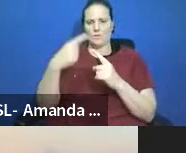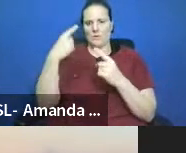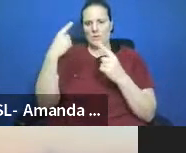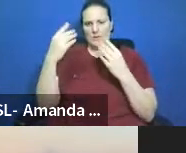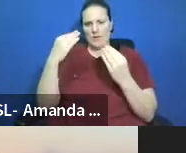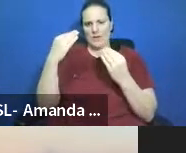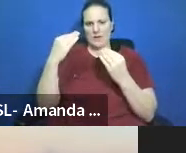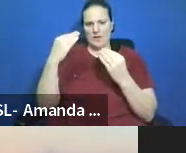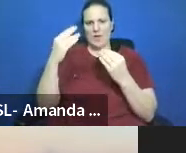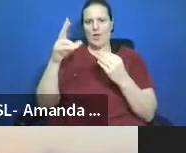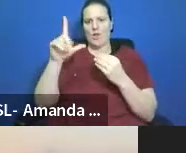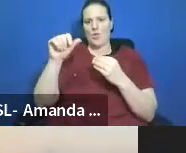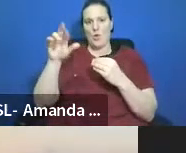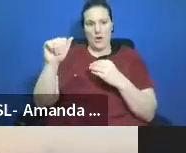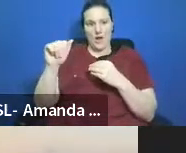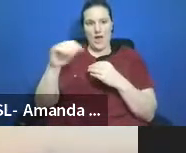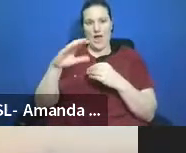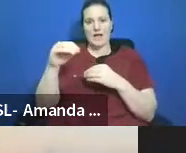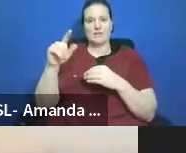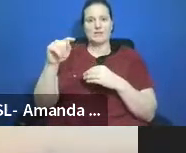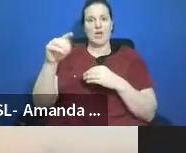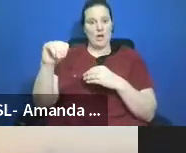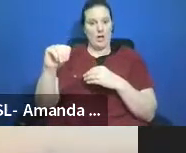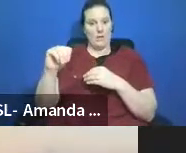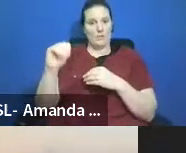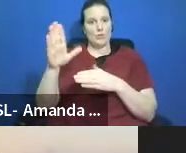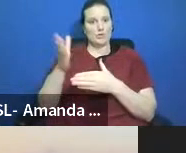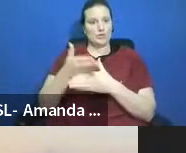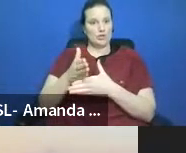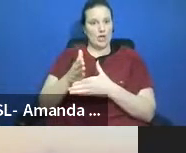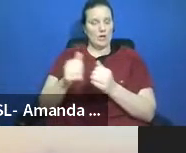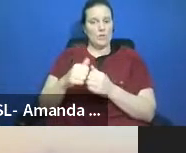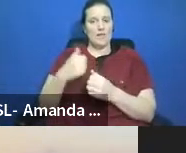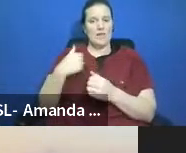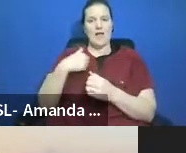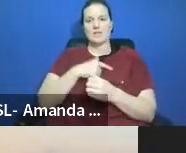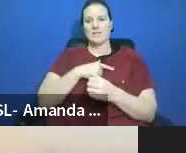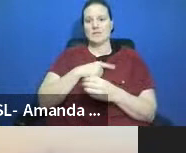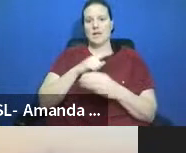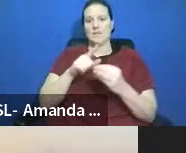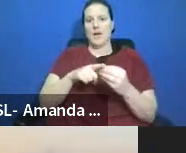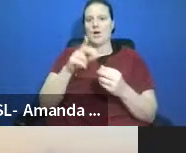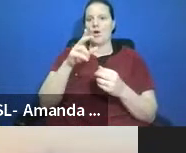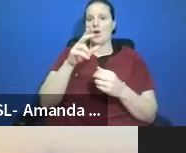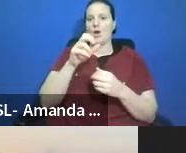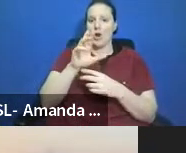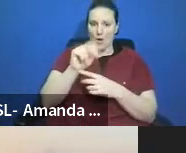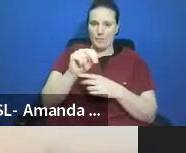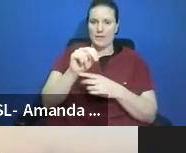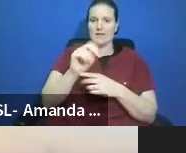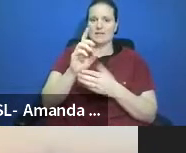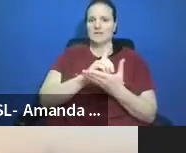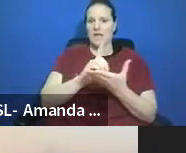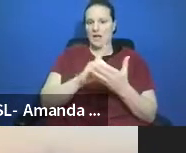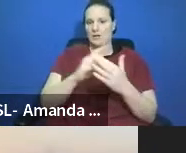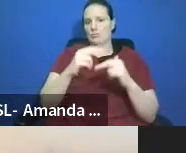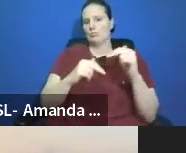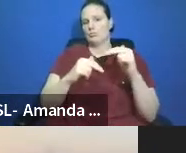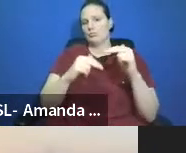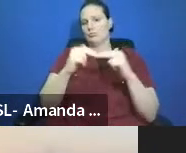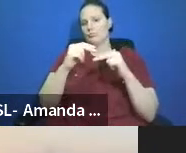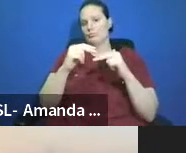thinking that Laura and Tom would share with us a bit about the urban design bridge